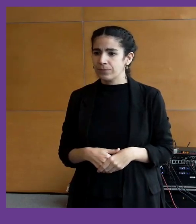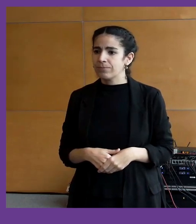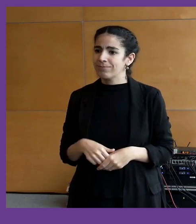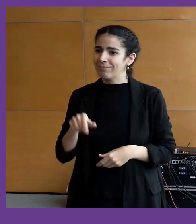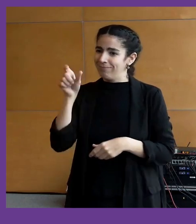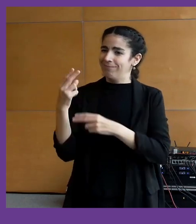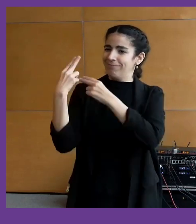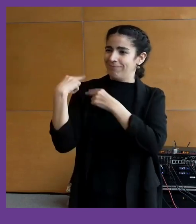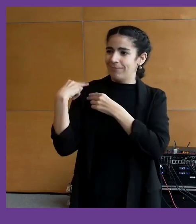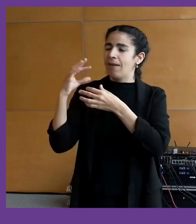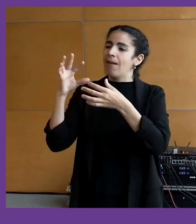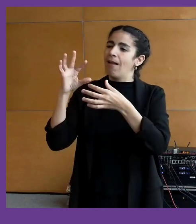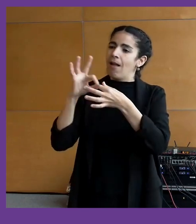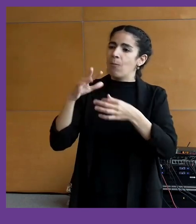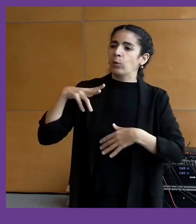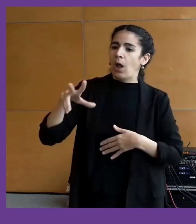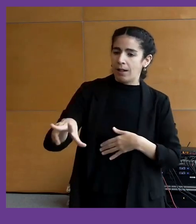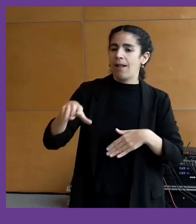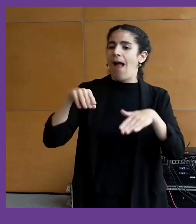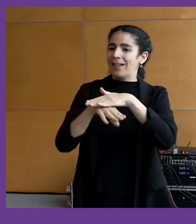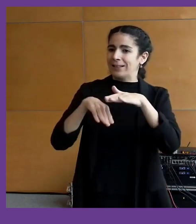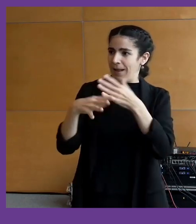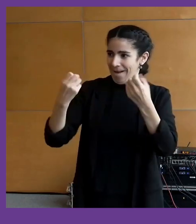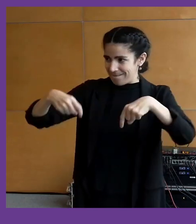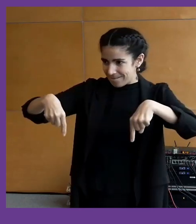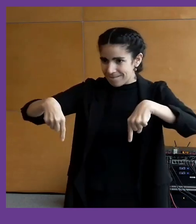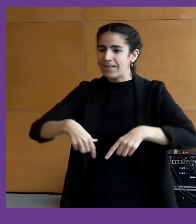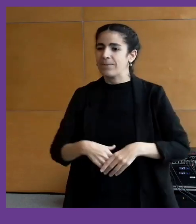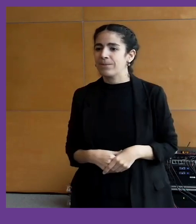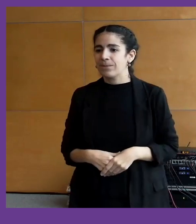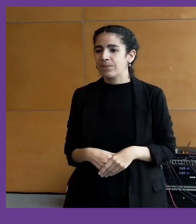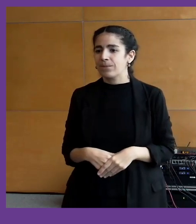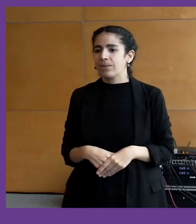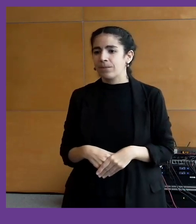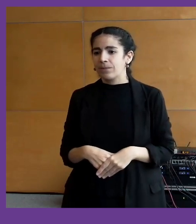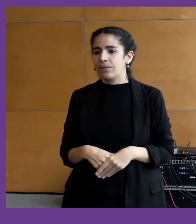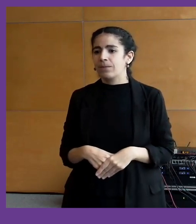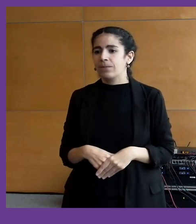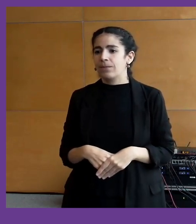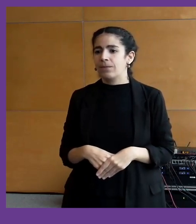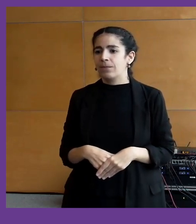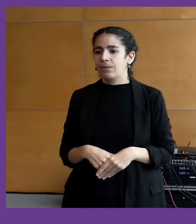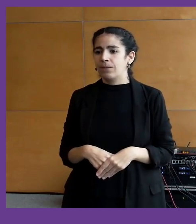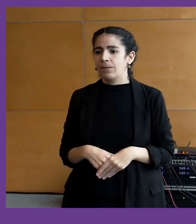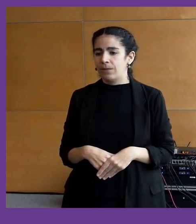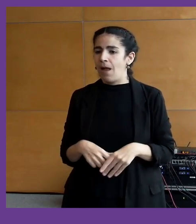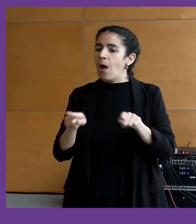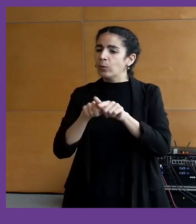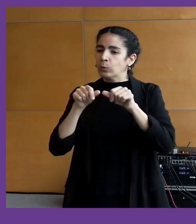our affiliate members and strategic partners in UN tourism sustainability agenda such as IATA and the